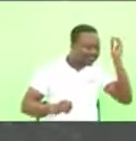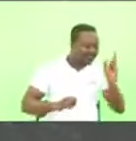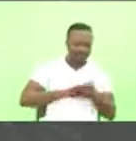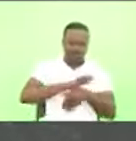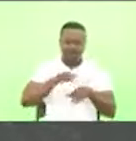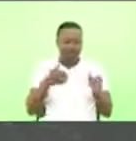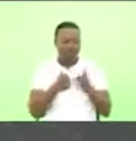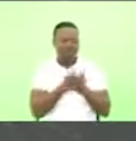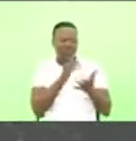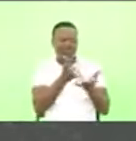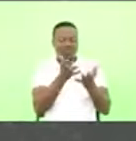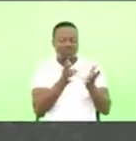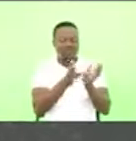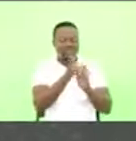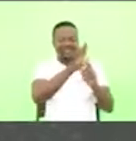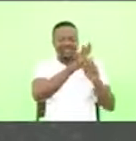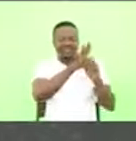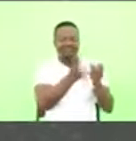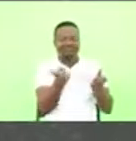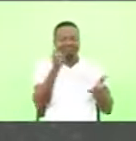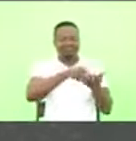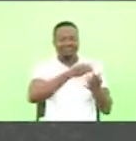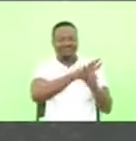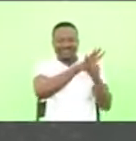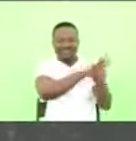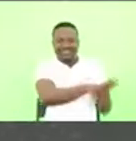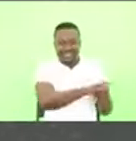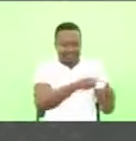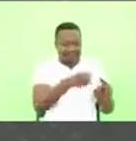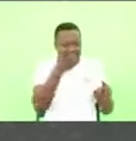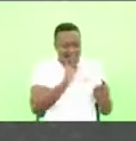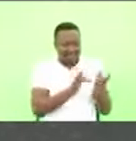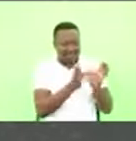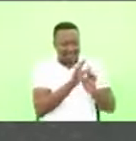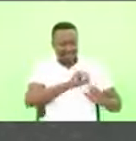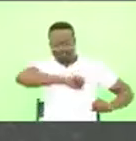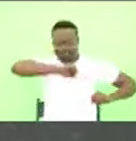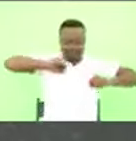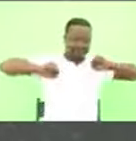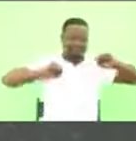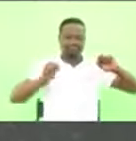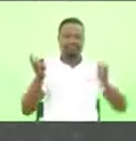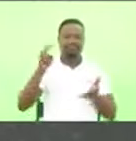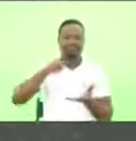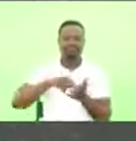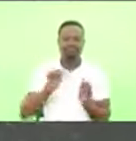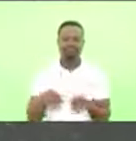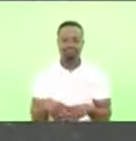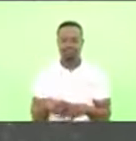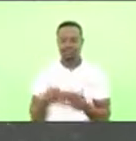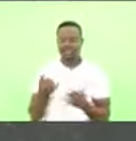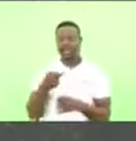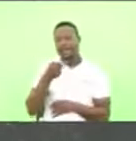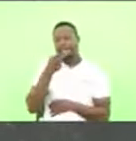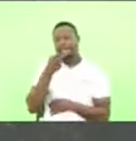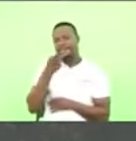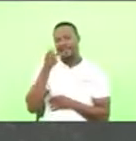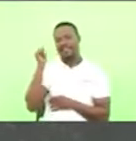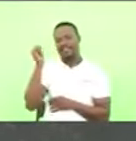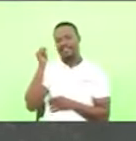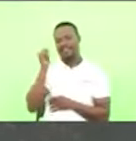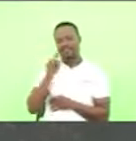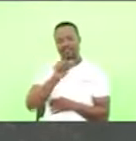rise, but God raised him from the dead. Let's listen to Peter's testimony. Acts chapter 2.